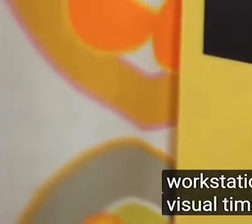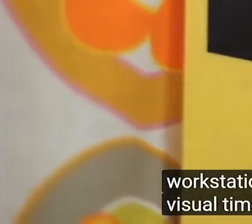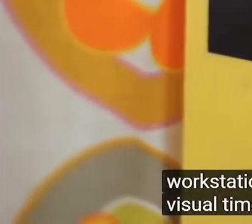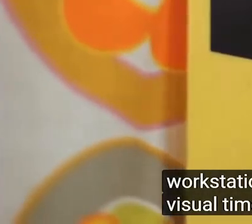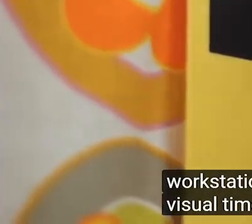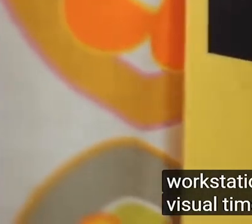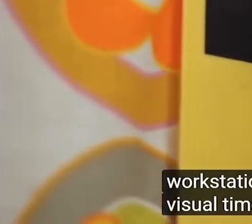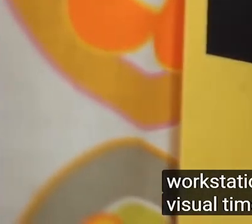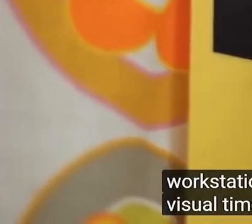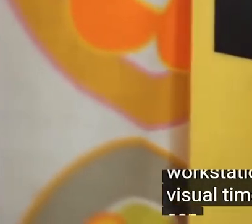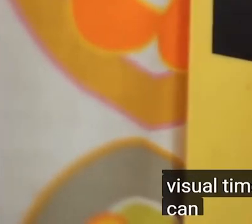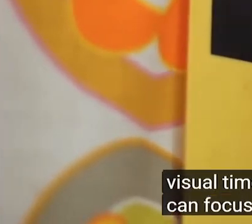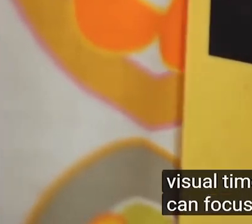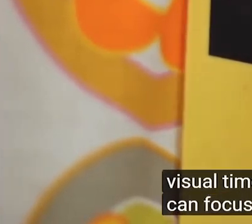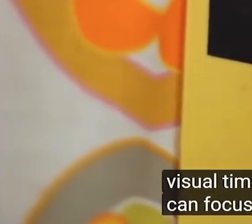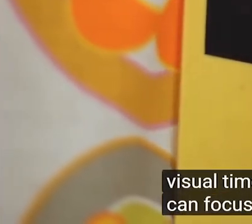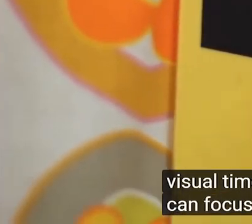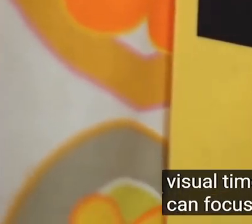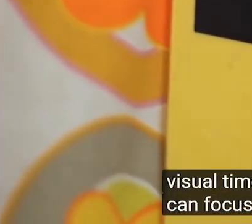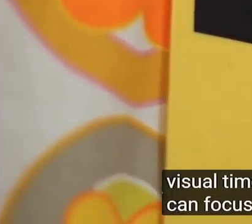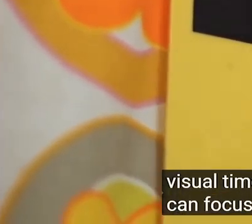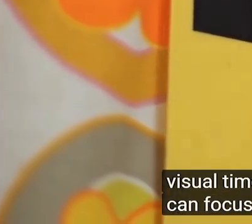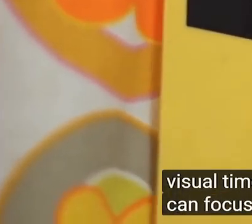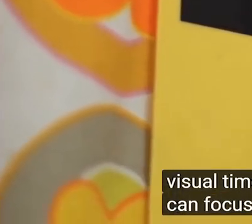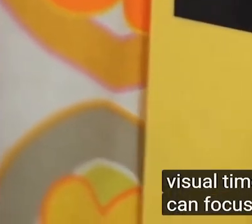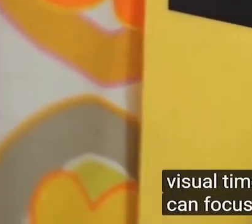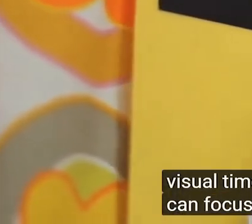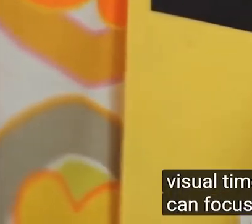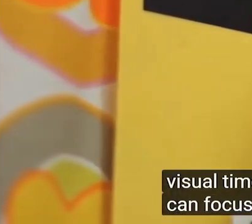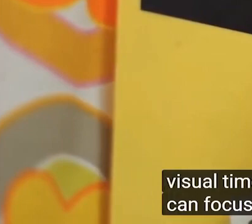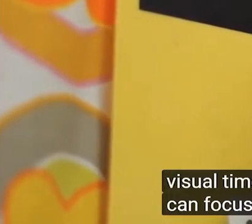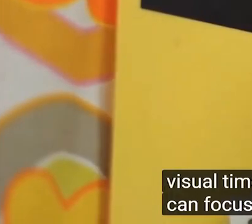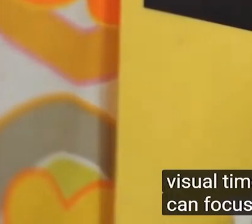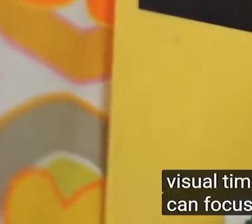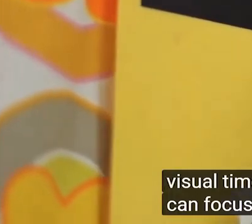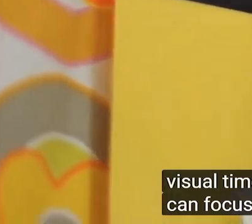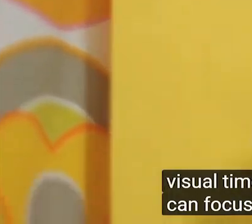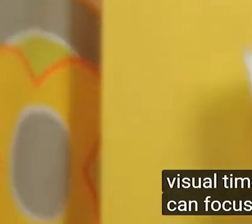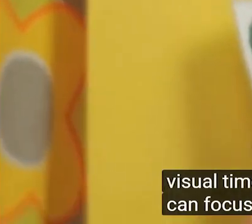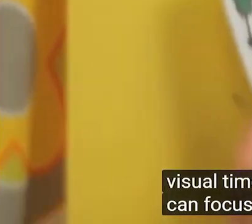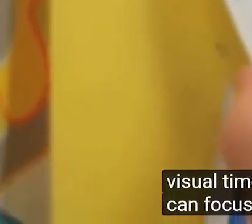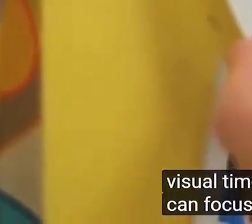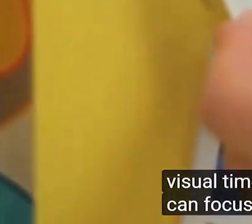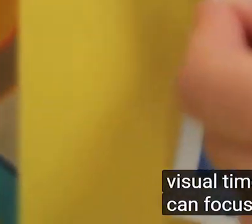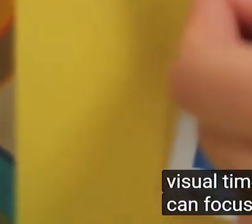We work together so I can focus on what we're doing.